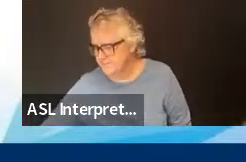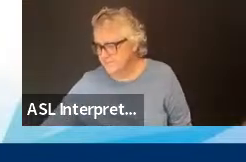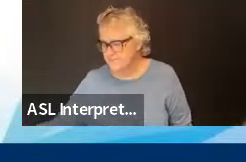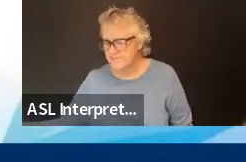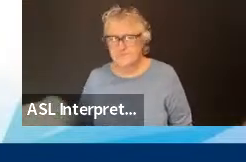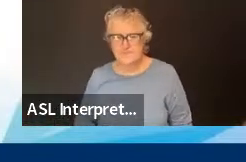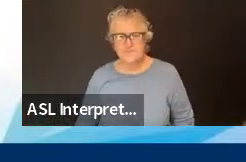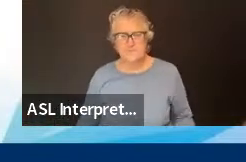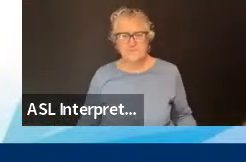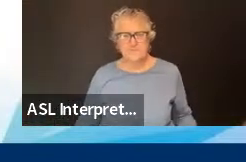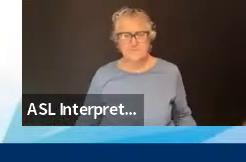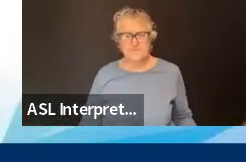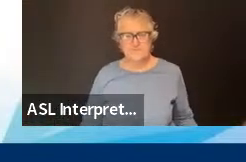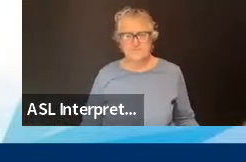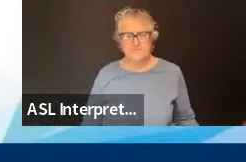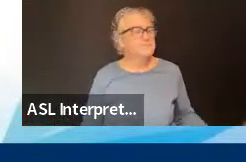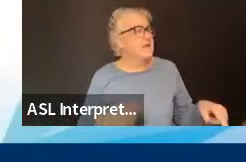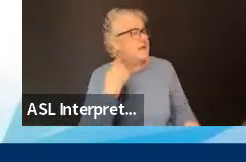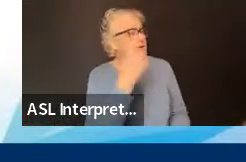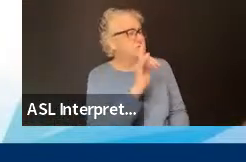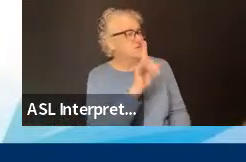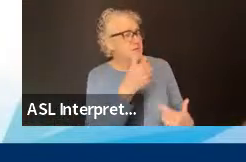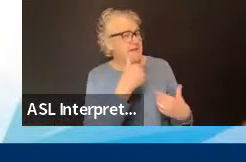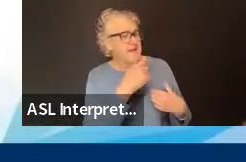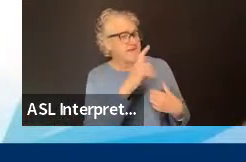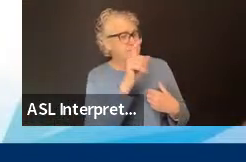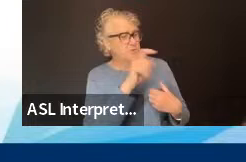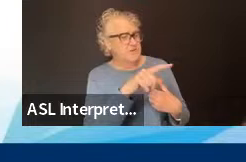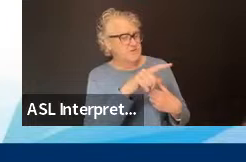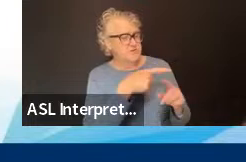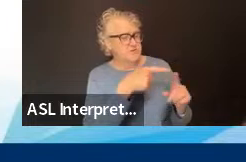It looks like we have a question from someone in the